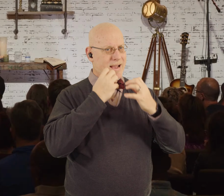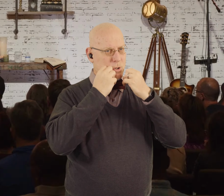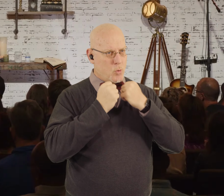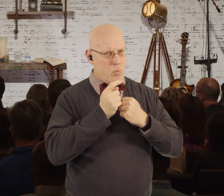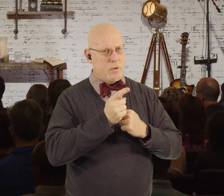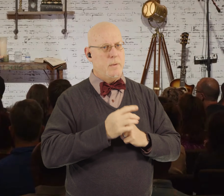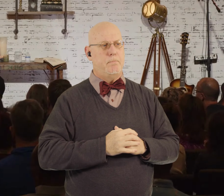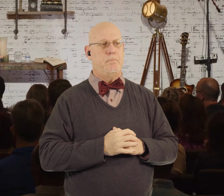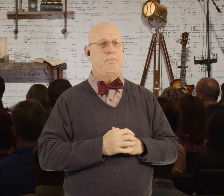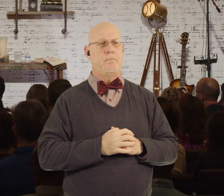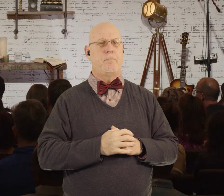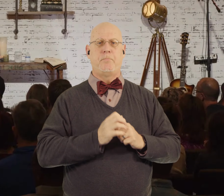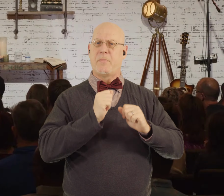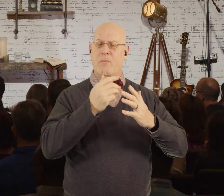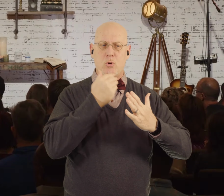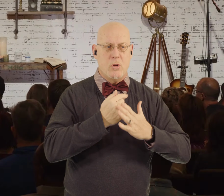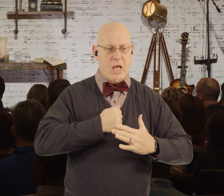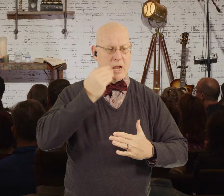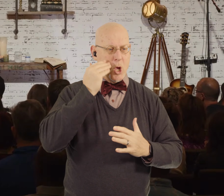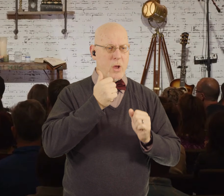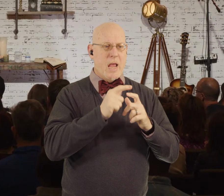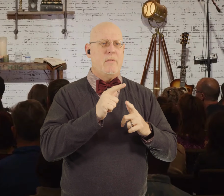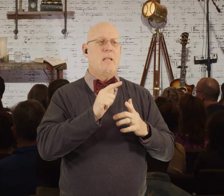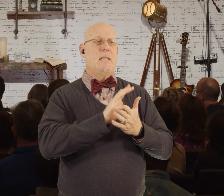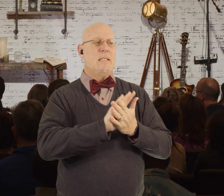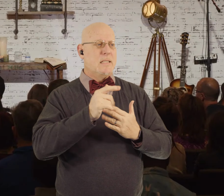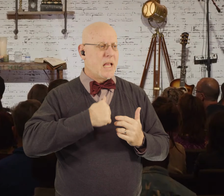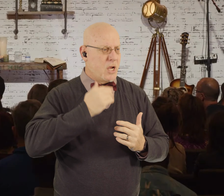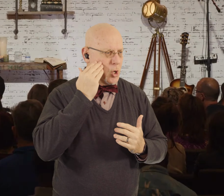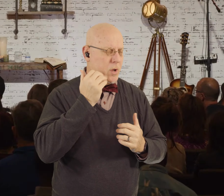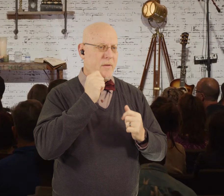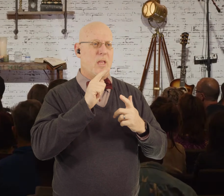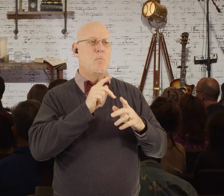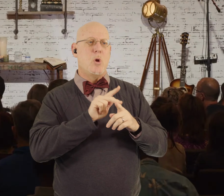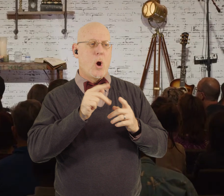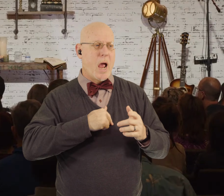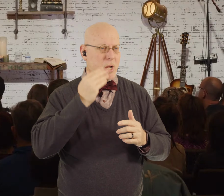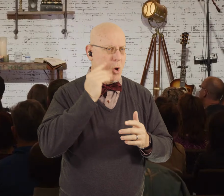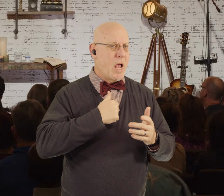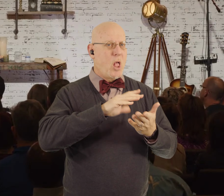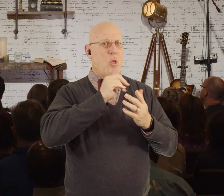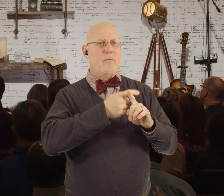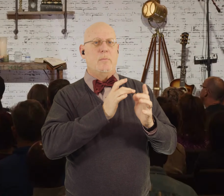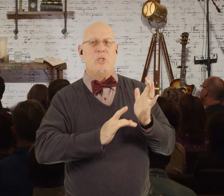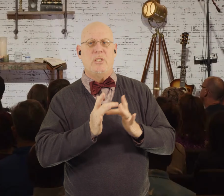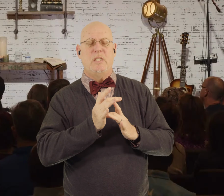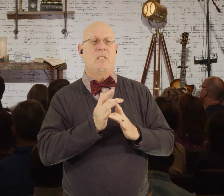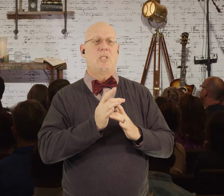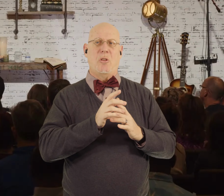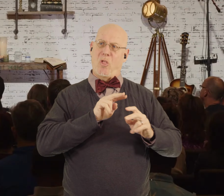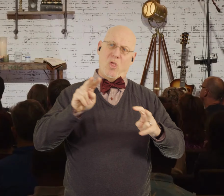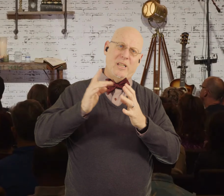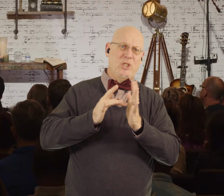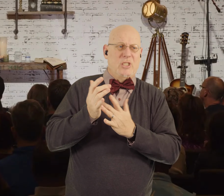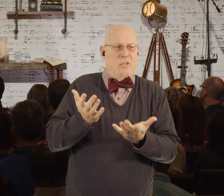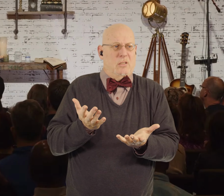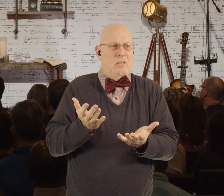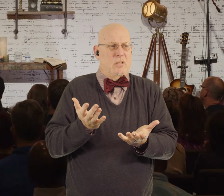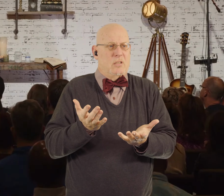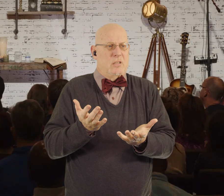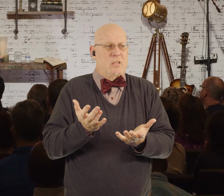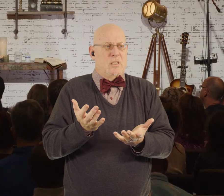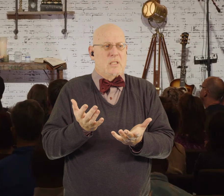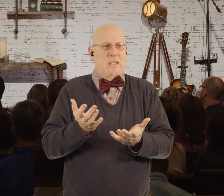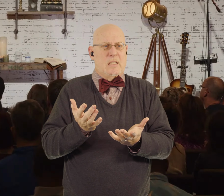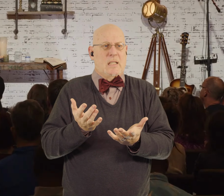say, I adore him. Everything good I know, everything decent I know, everything pure I know, I learned from Jesus. Just look